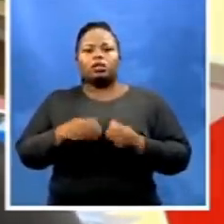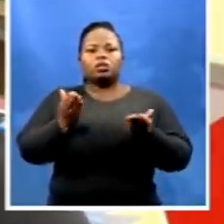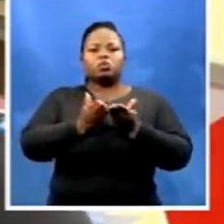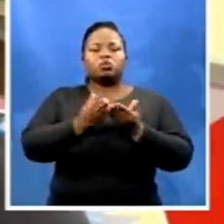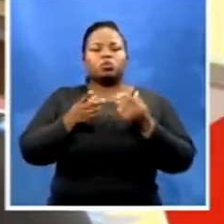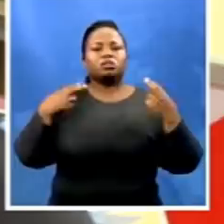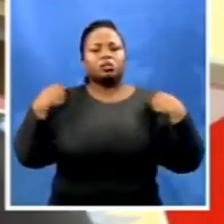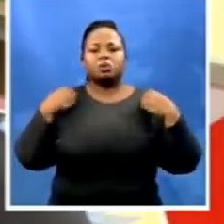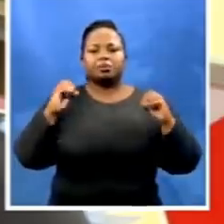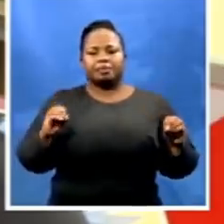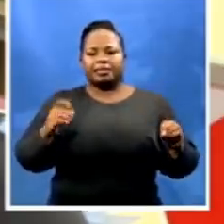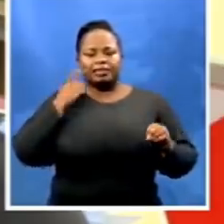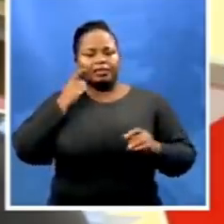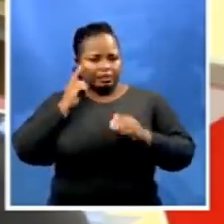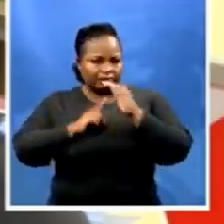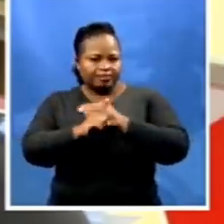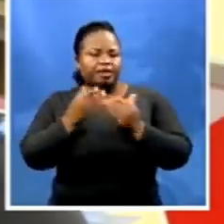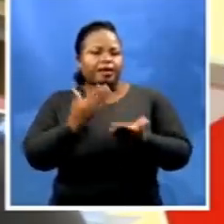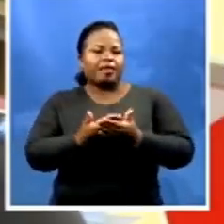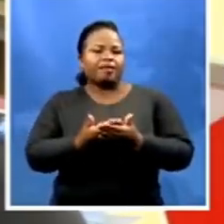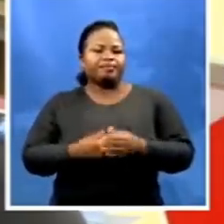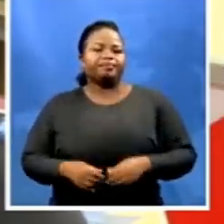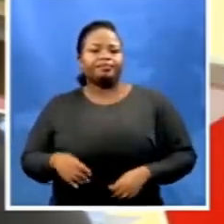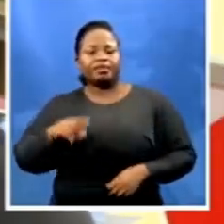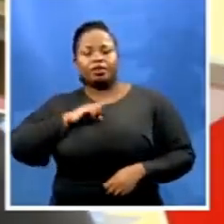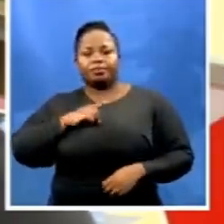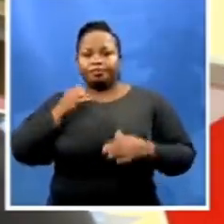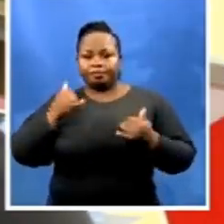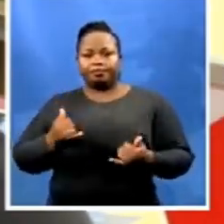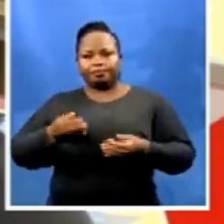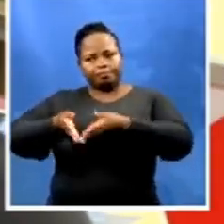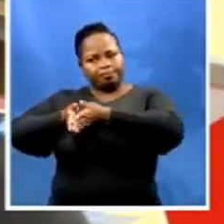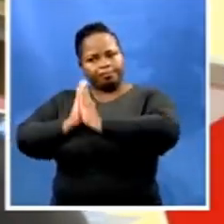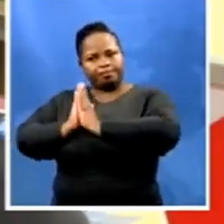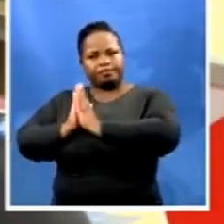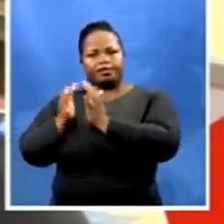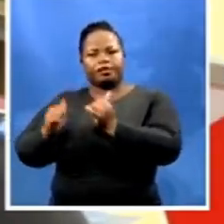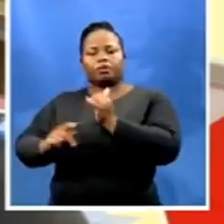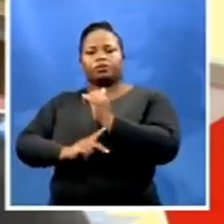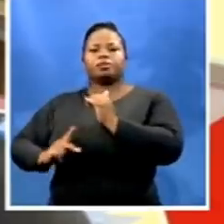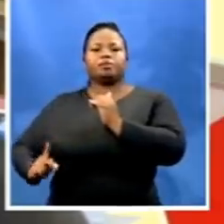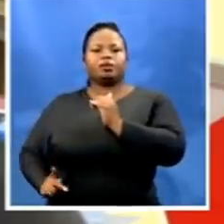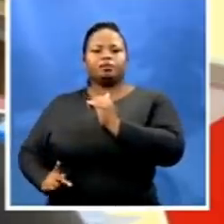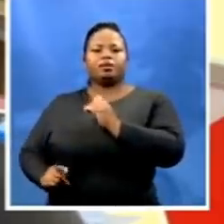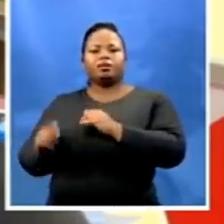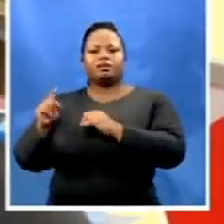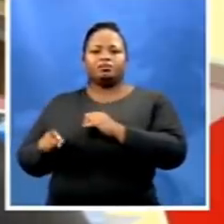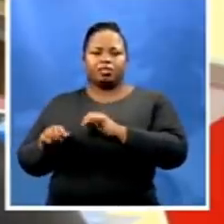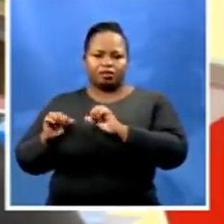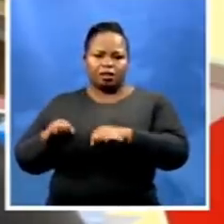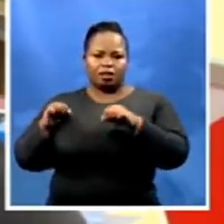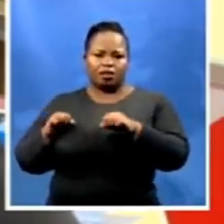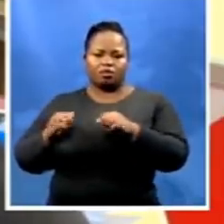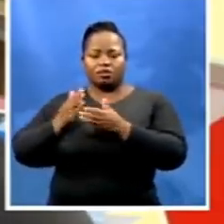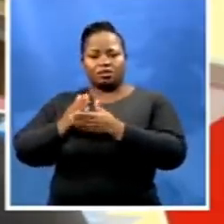these things. Hence our request to the Premier that they should allow some law enforcement agencies to have sort